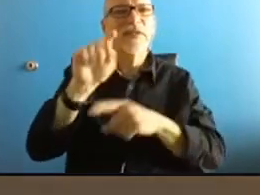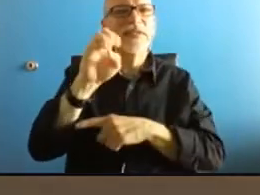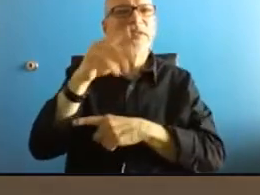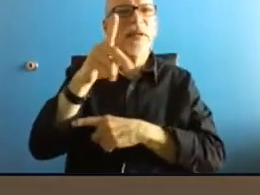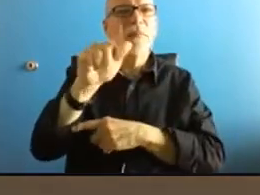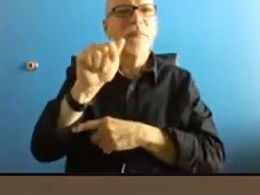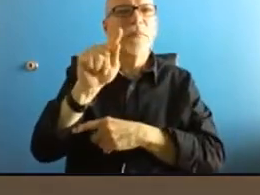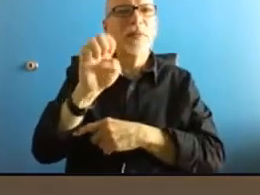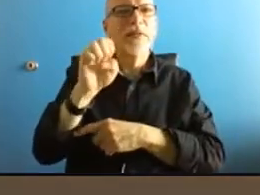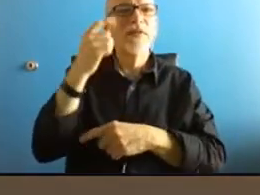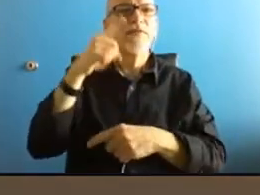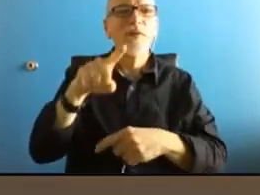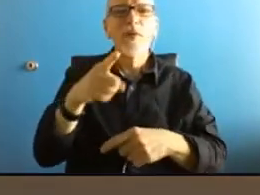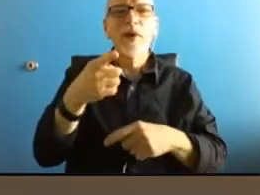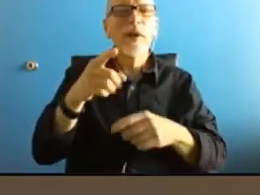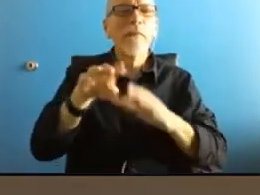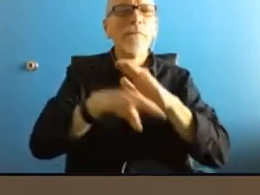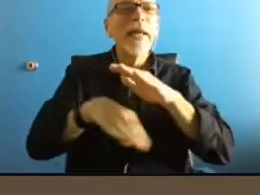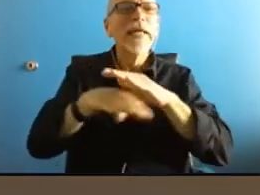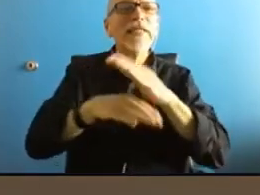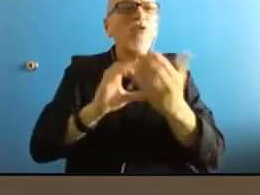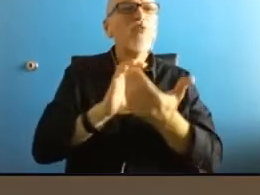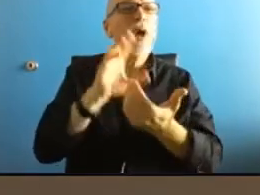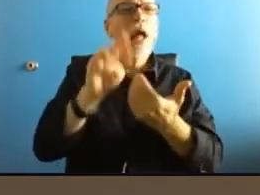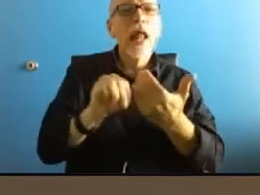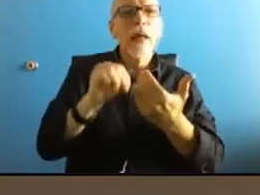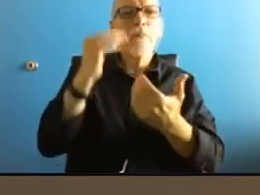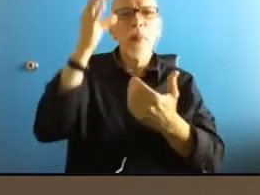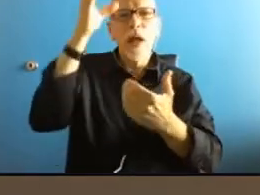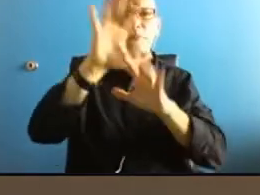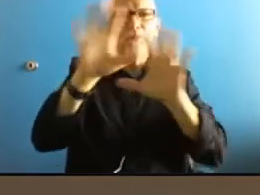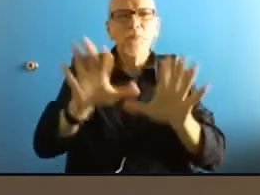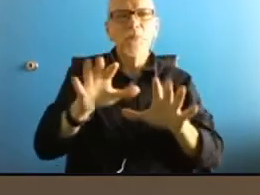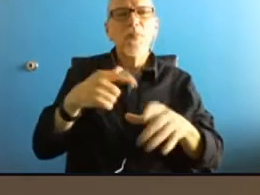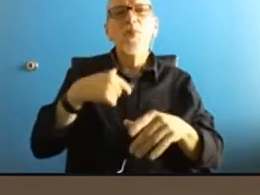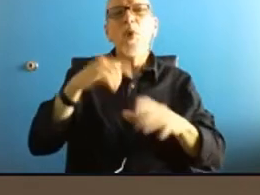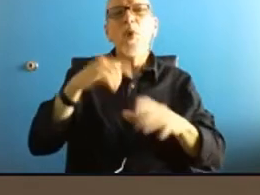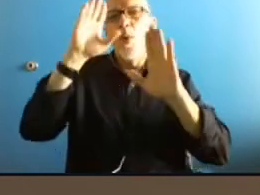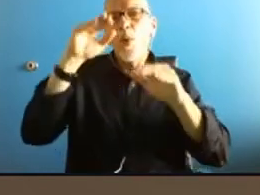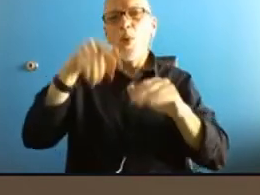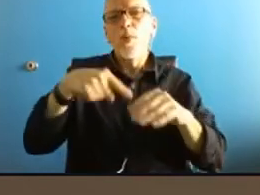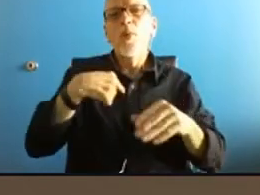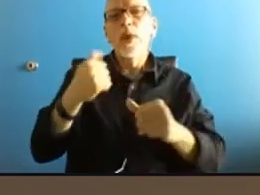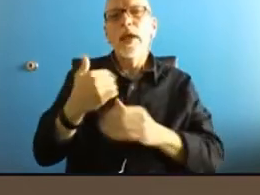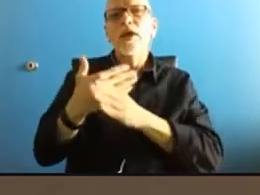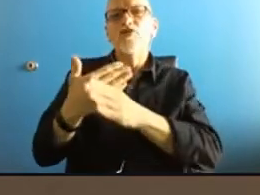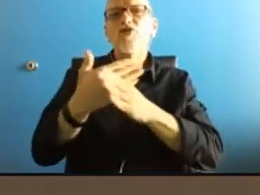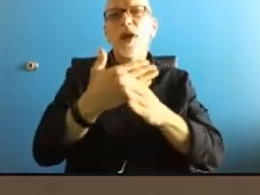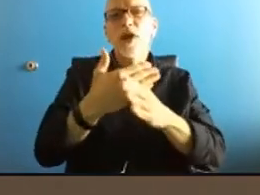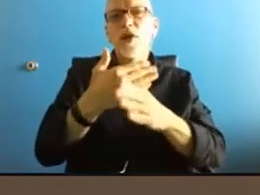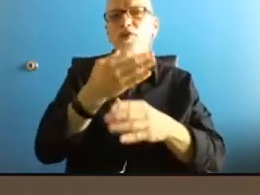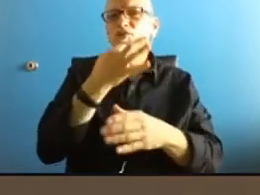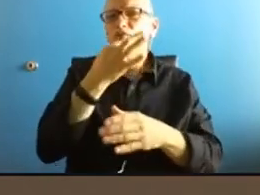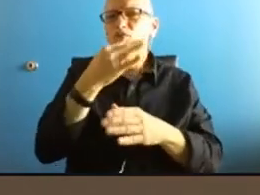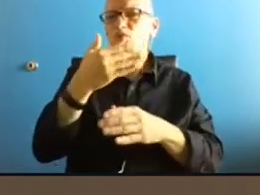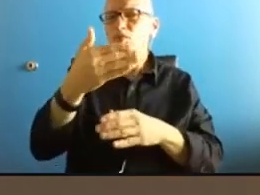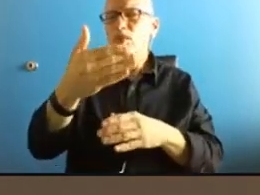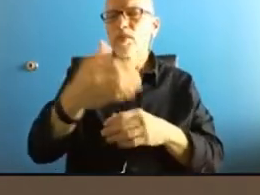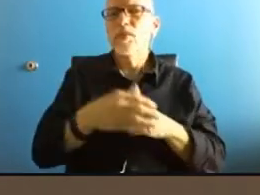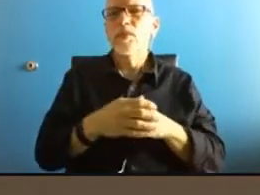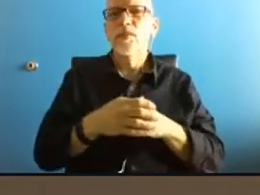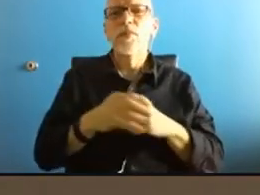baseline, basic, curriculum that, that we'll hopefully be able to share in the near future.